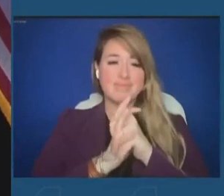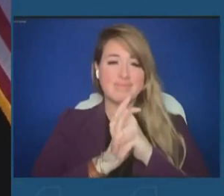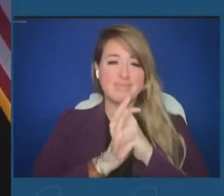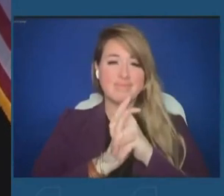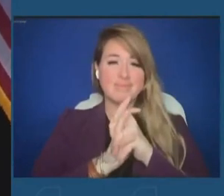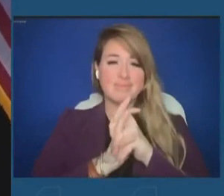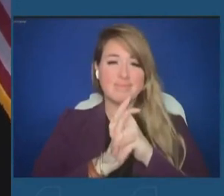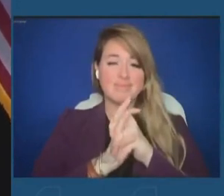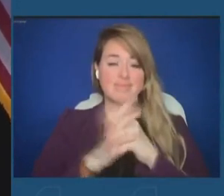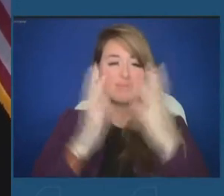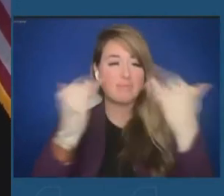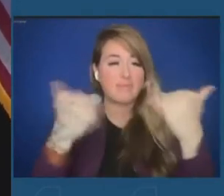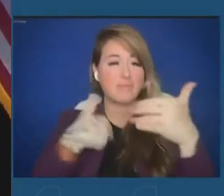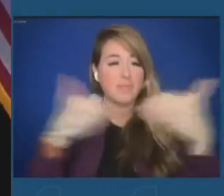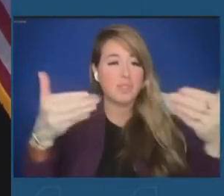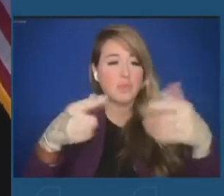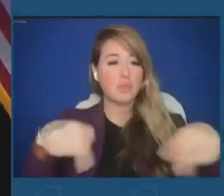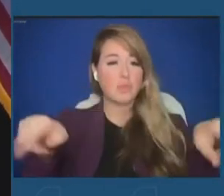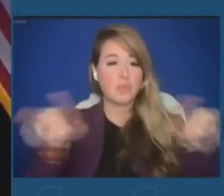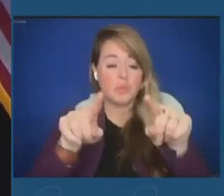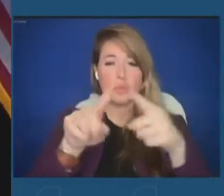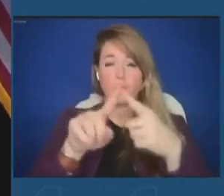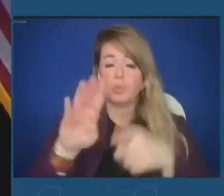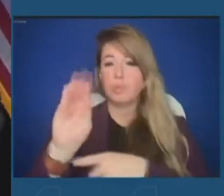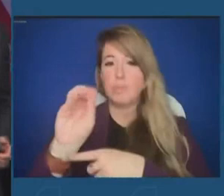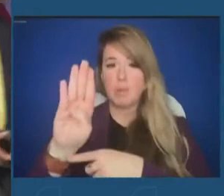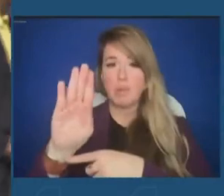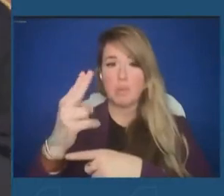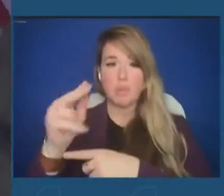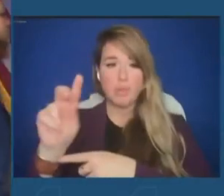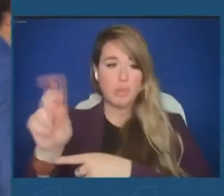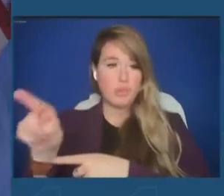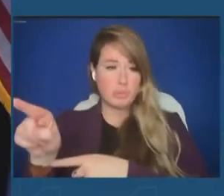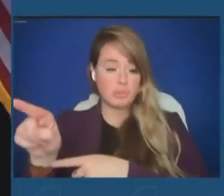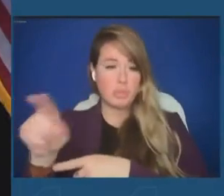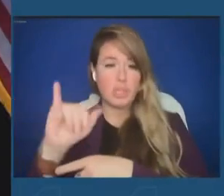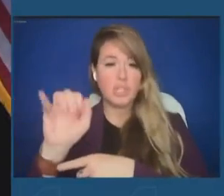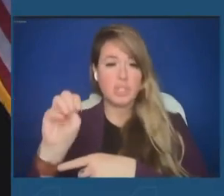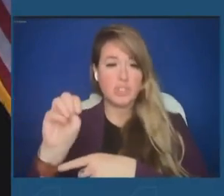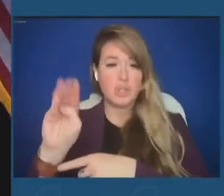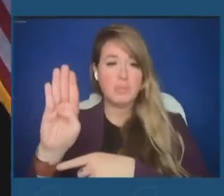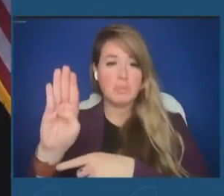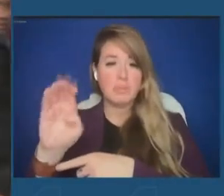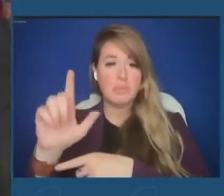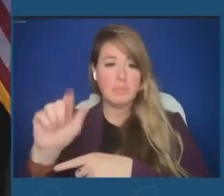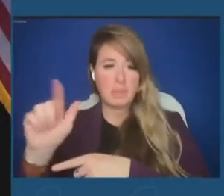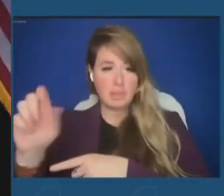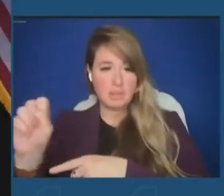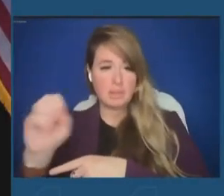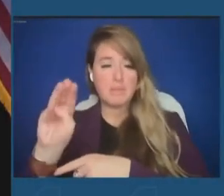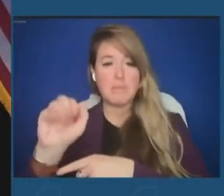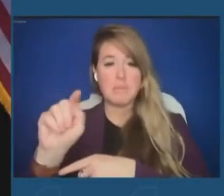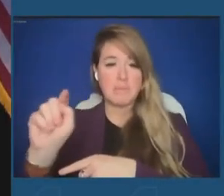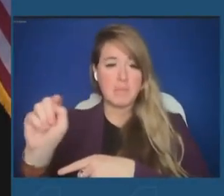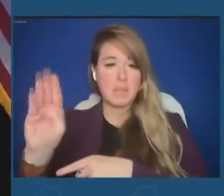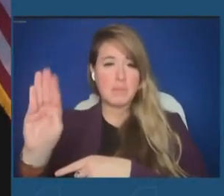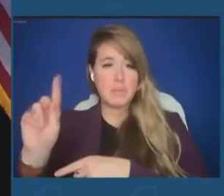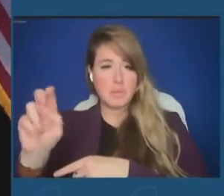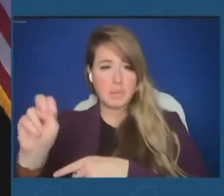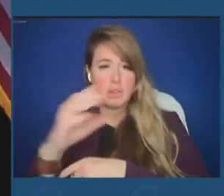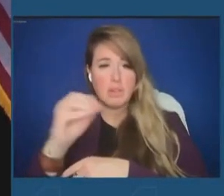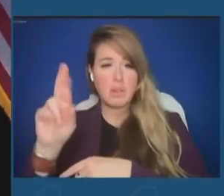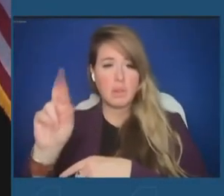Now I'd like to introduce you to Bob Hood, Jim Beals, Matt Bowden, and Rodney